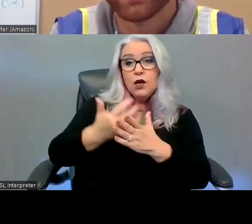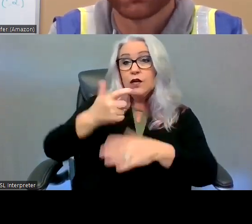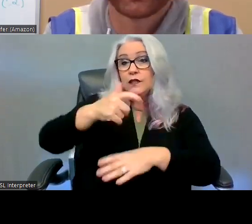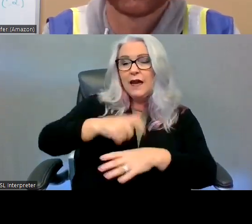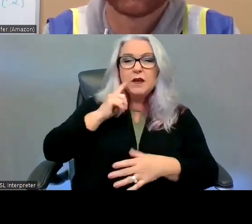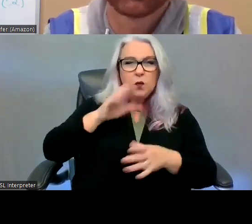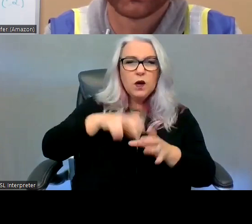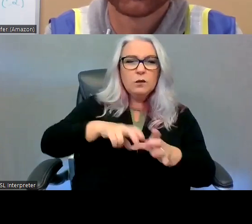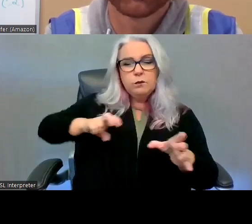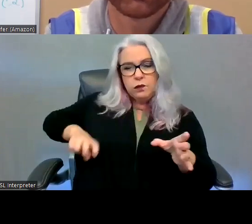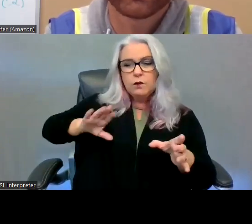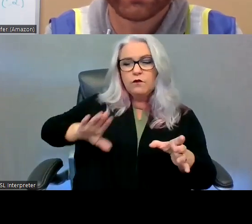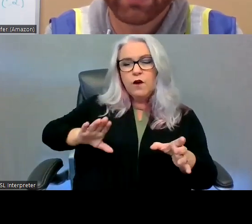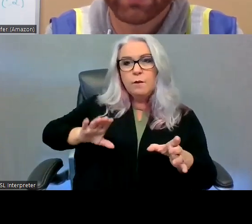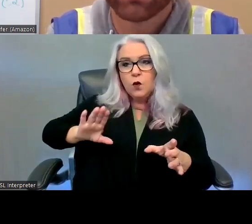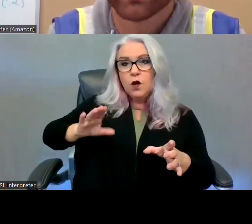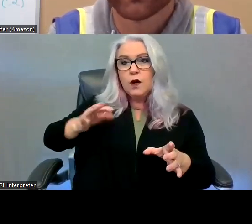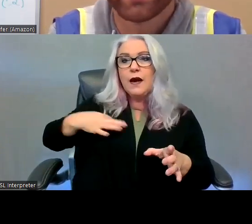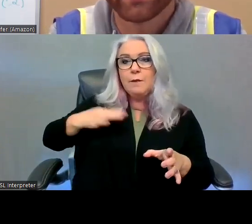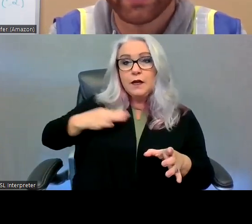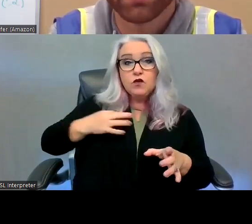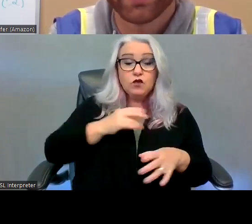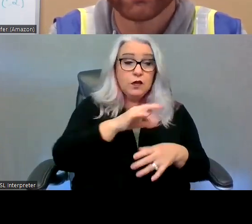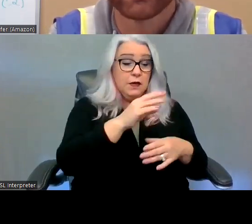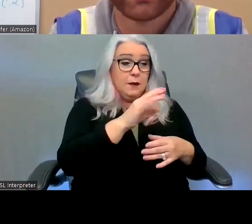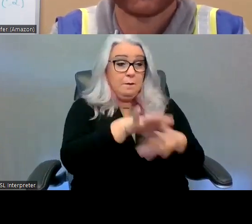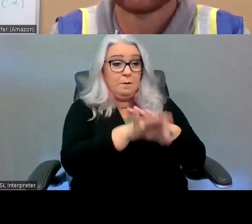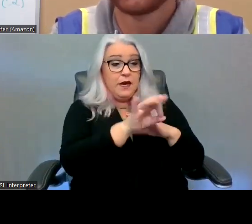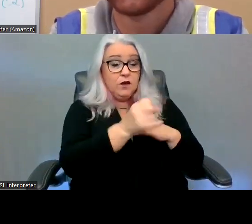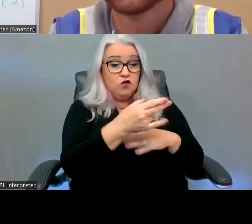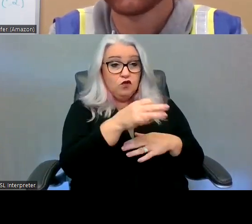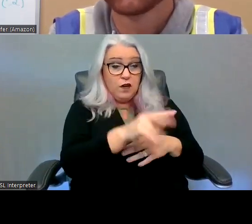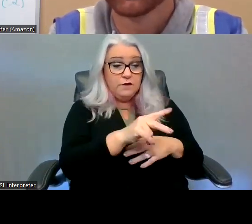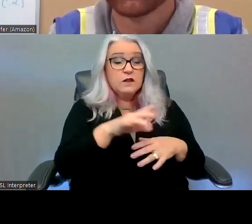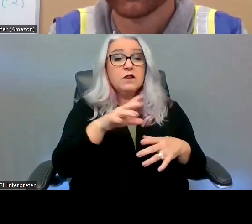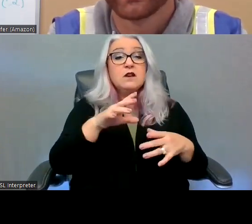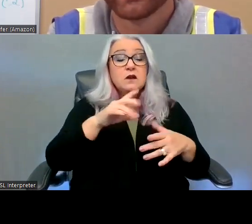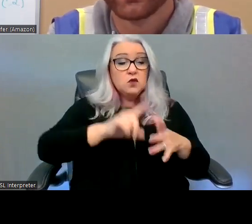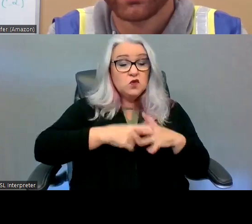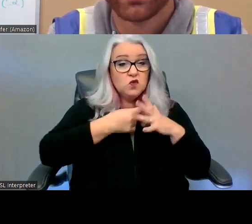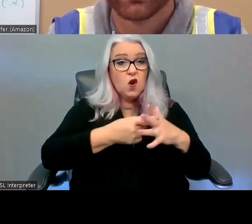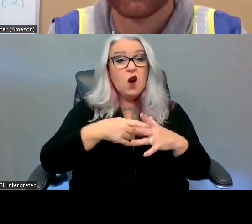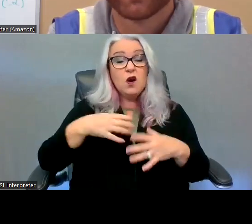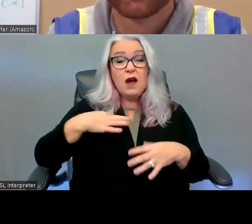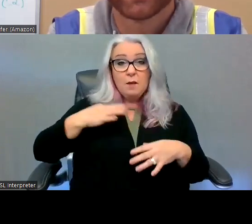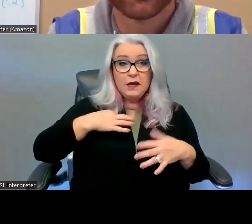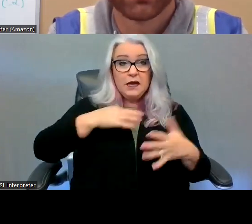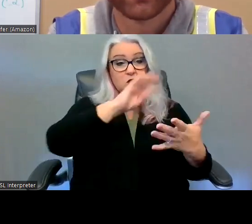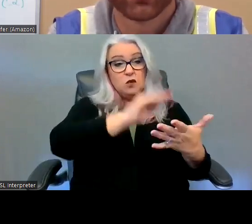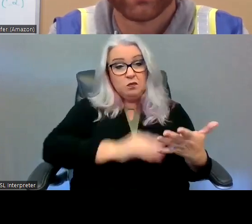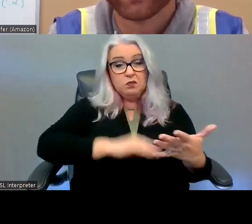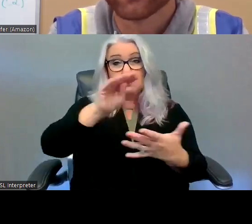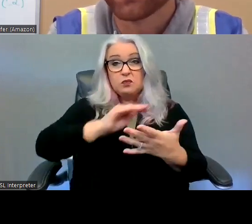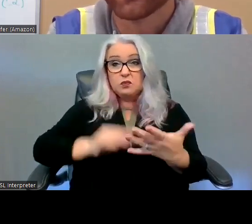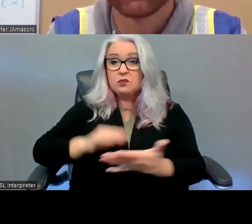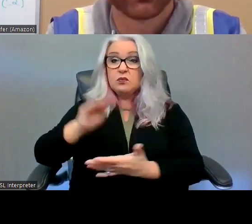from the application. So when you go select a shift, you start creating the application, just be sure that you go through and pick an appointment,